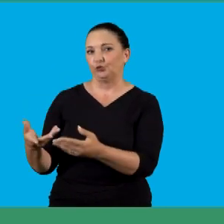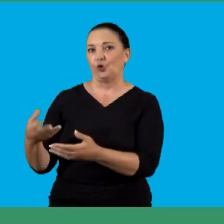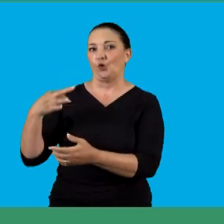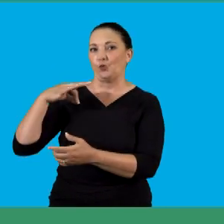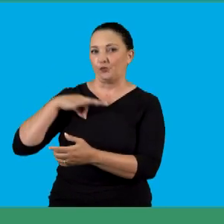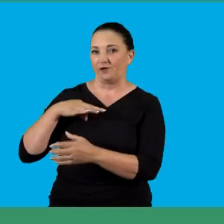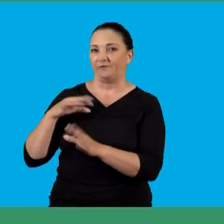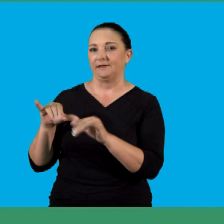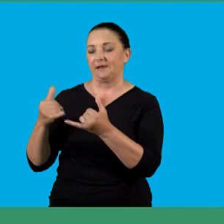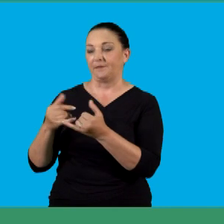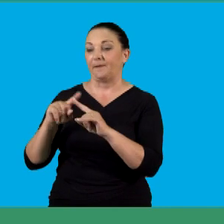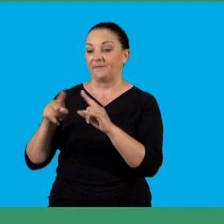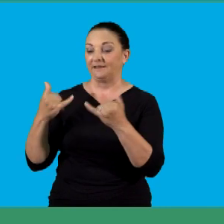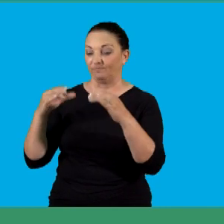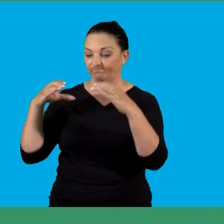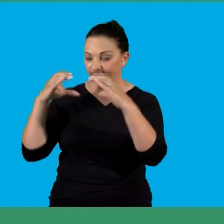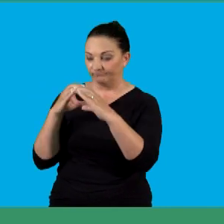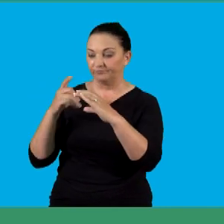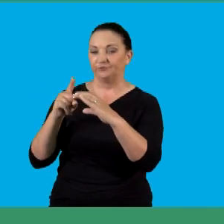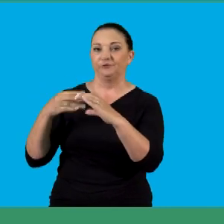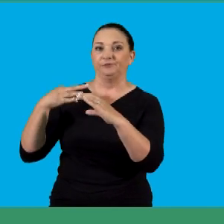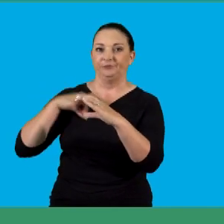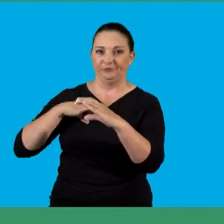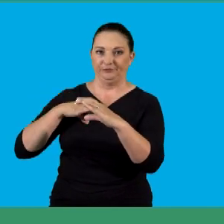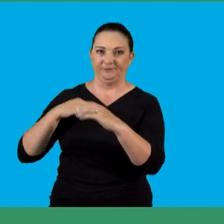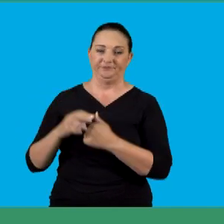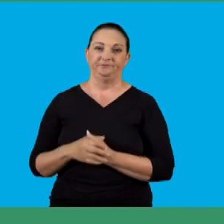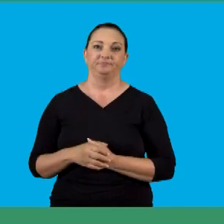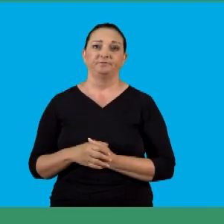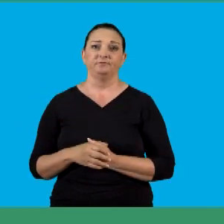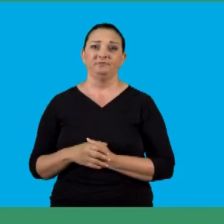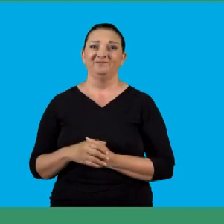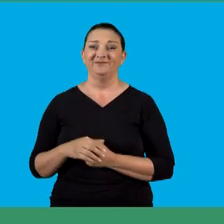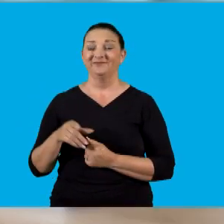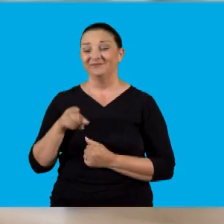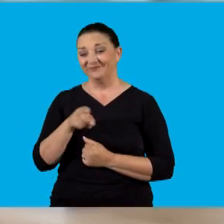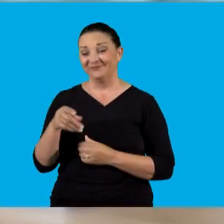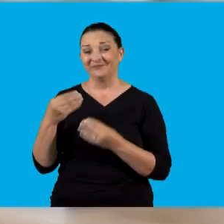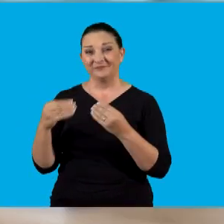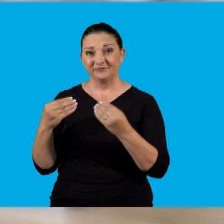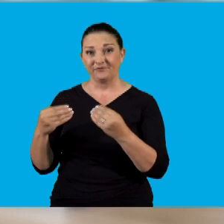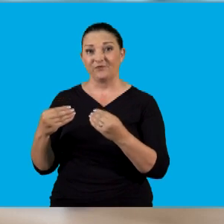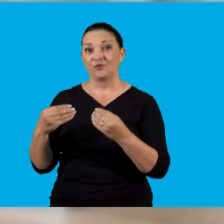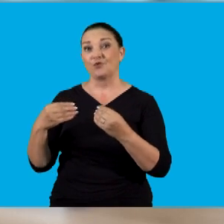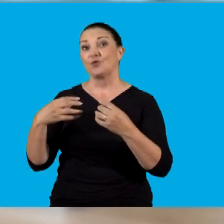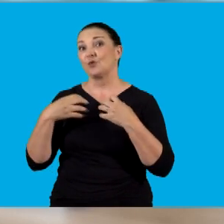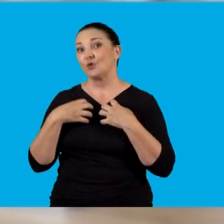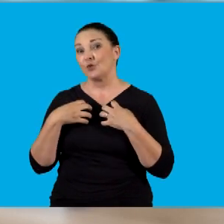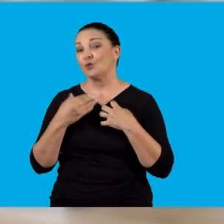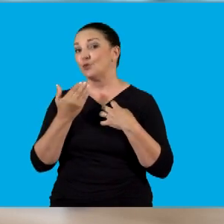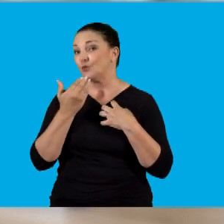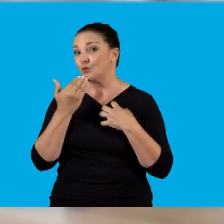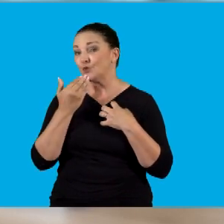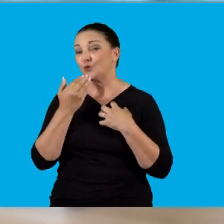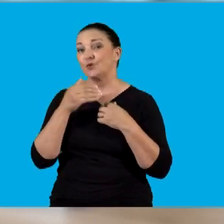companies. Their main aim is to make a profit. So the businesses that you find here under the private sector,